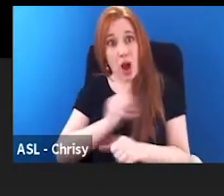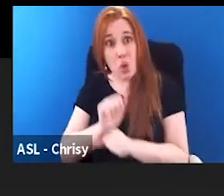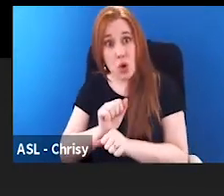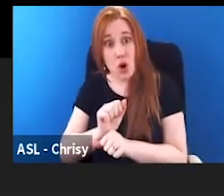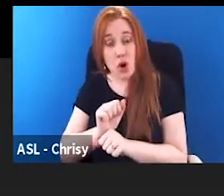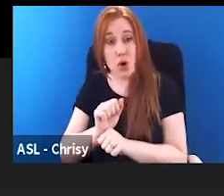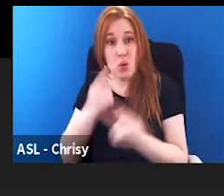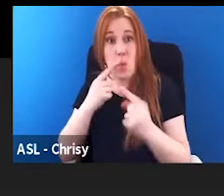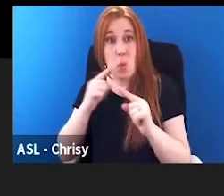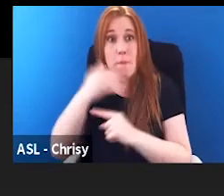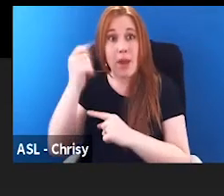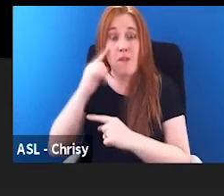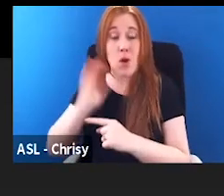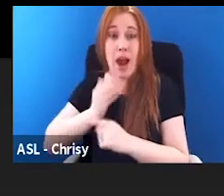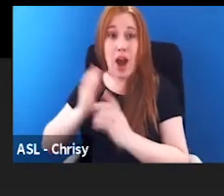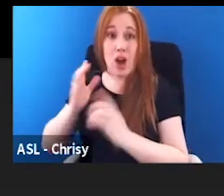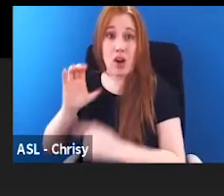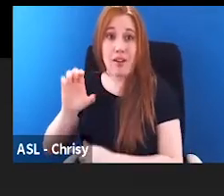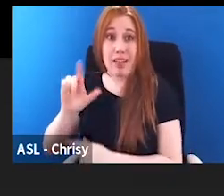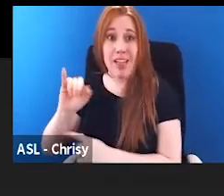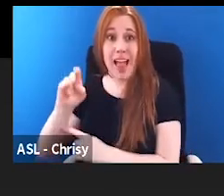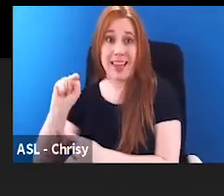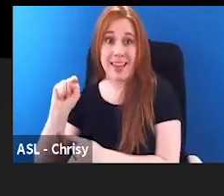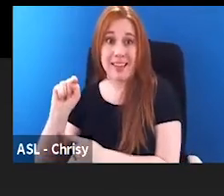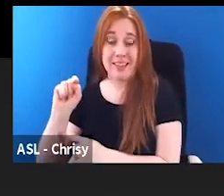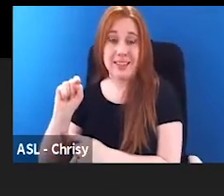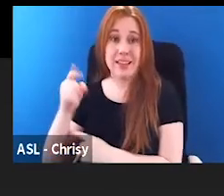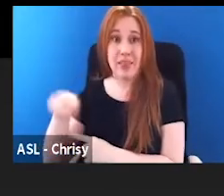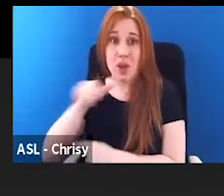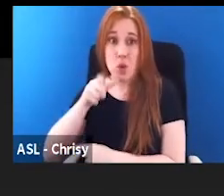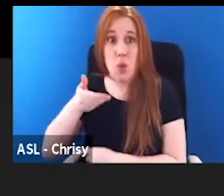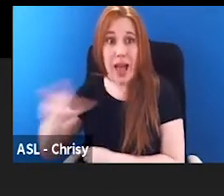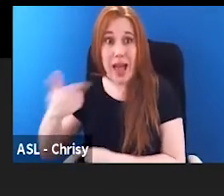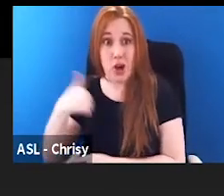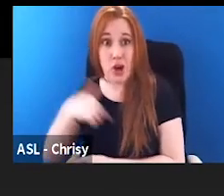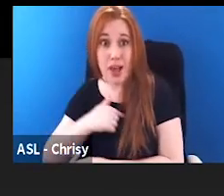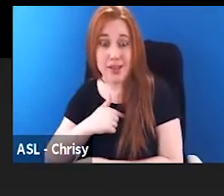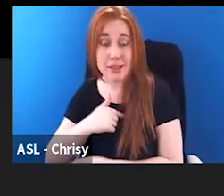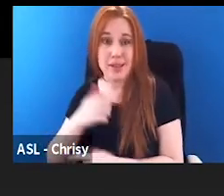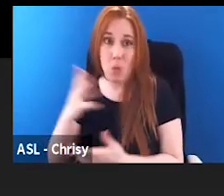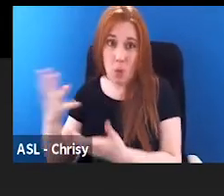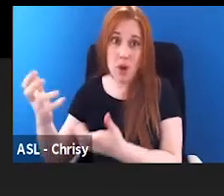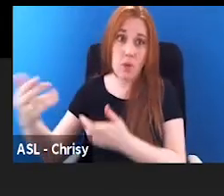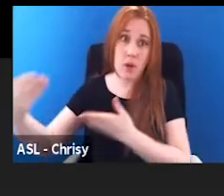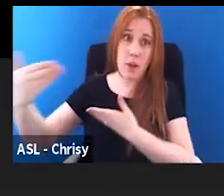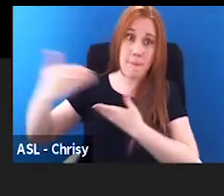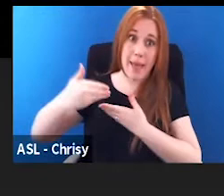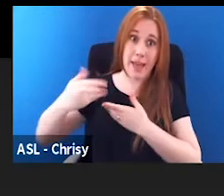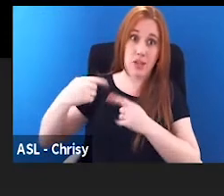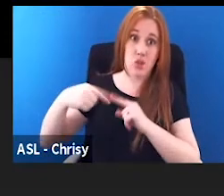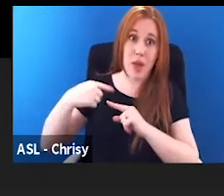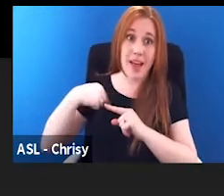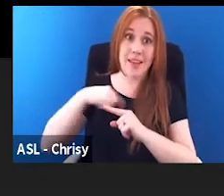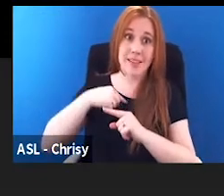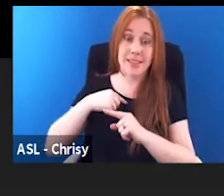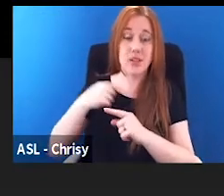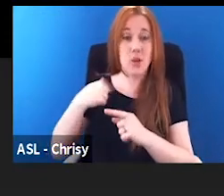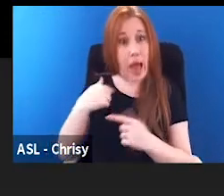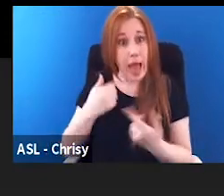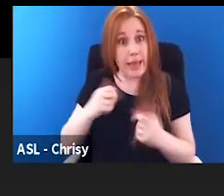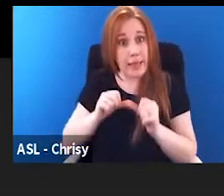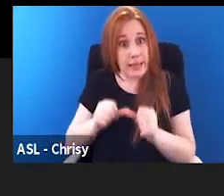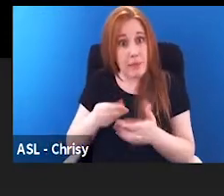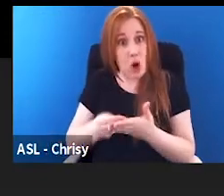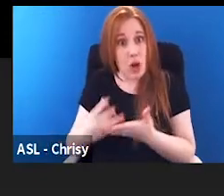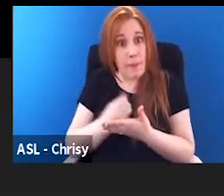our clients and ensures that my clients continue to come back for more of that work so I can keep on earning money to pay my people and keep this business running,